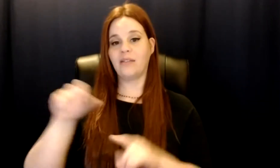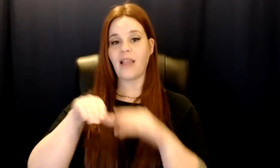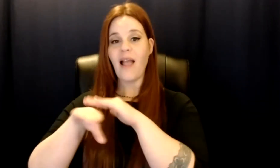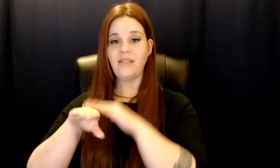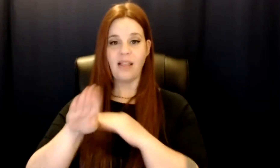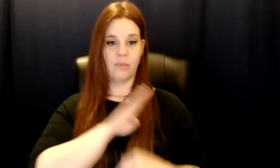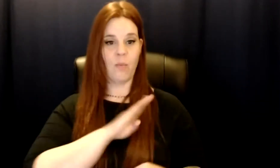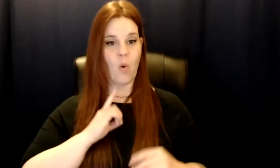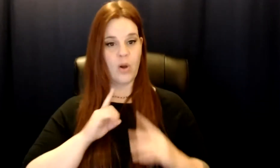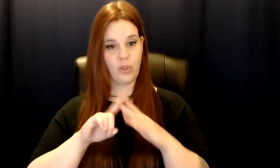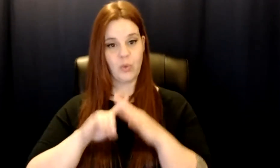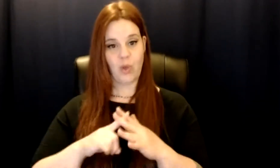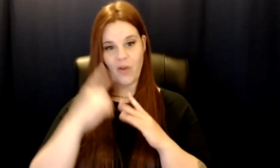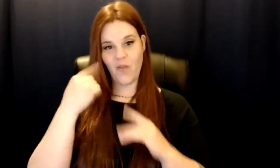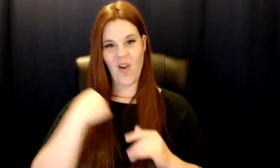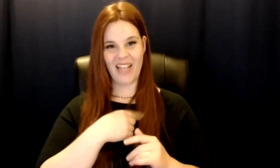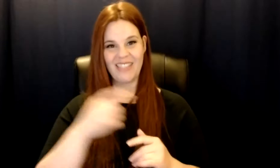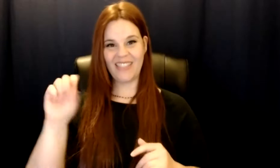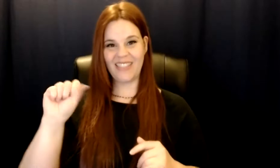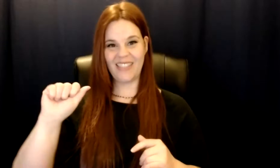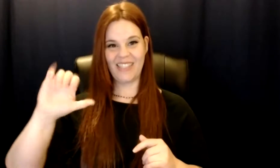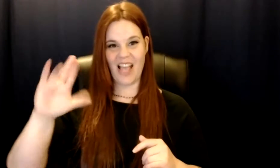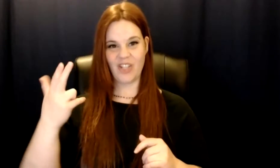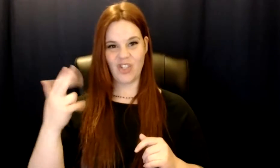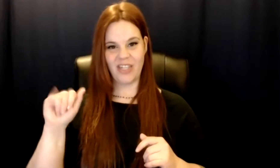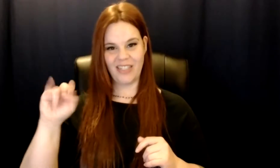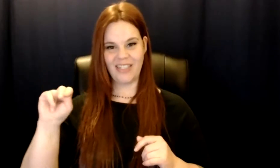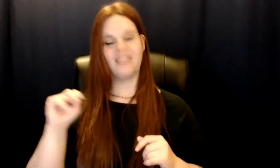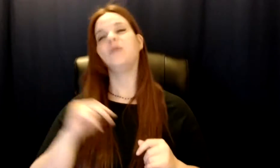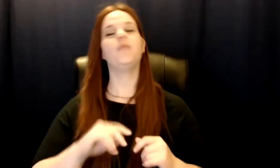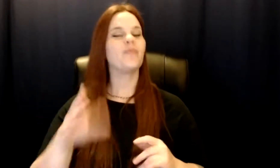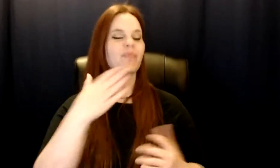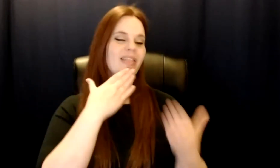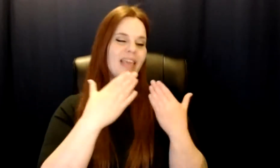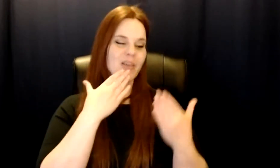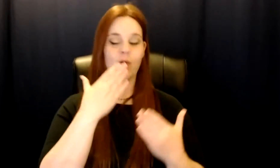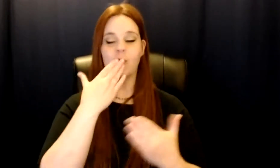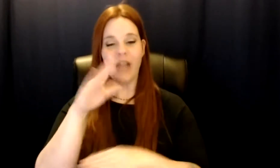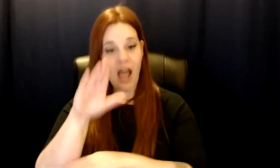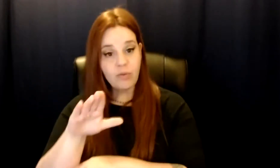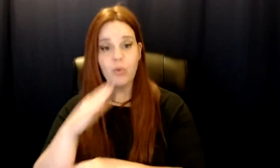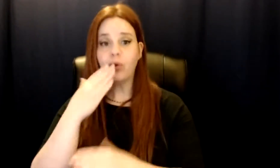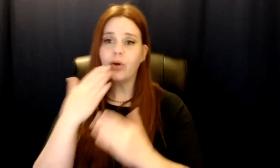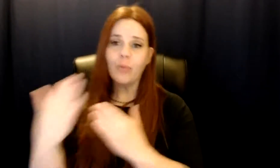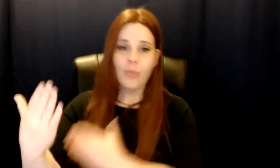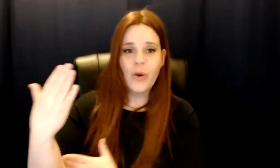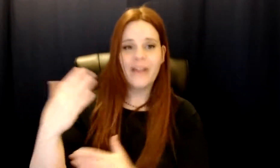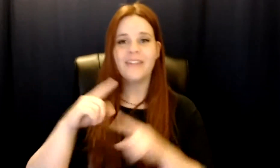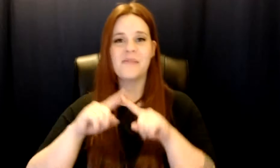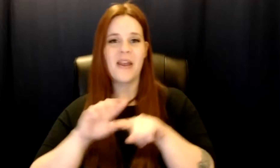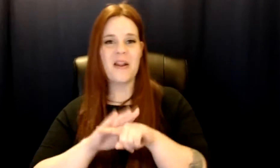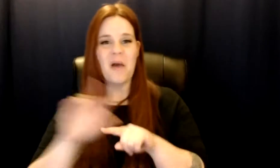it off for us. Sachin? Thank you, and good afternoon or good morning, depending upon where you